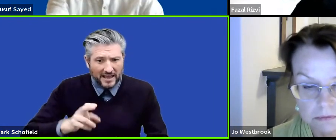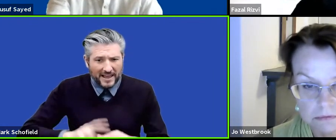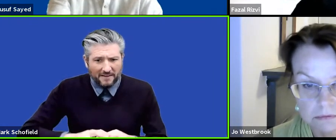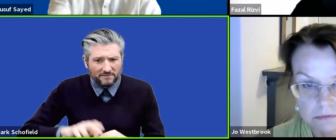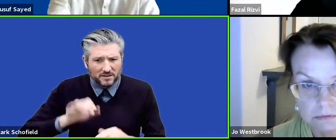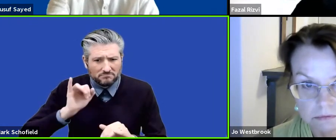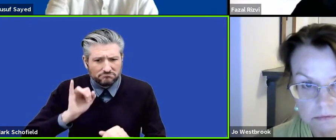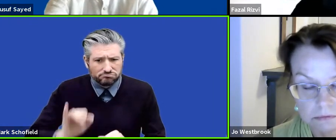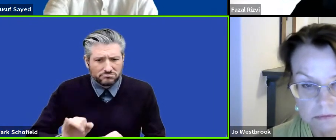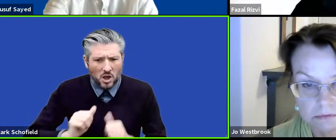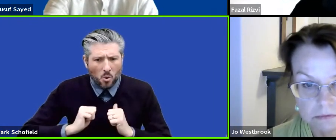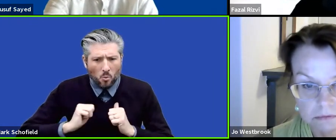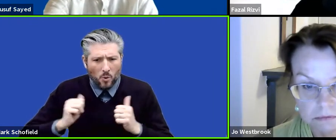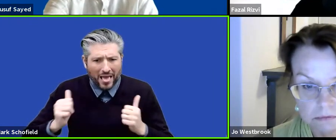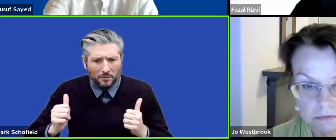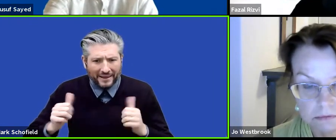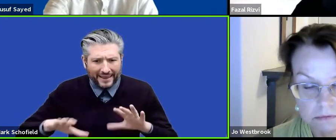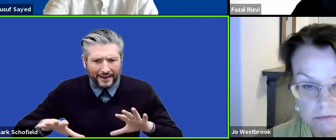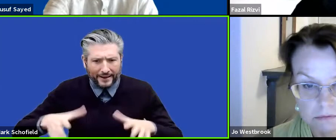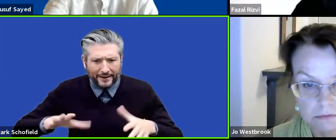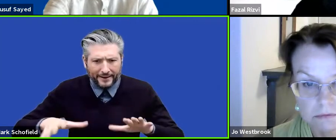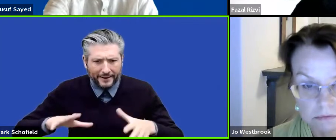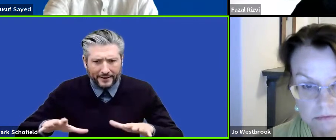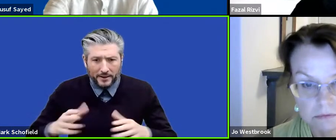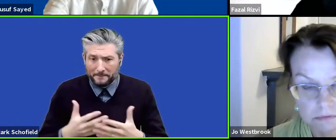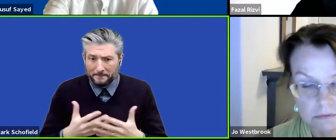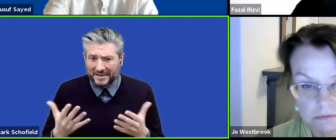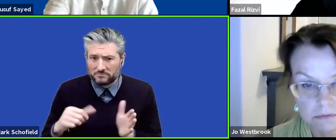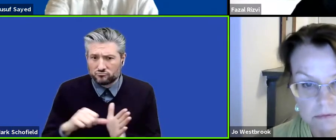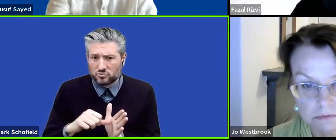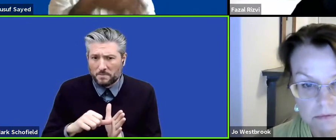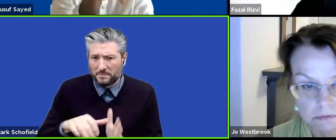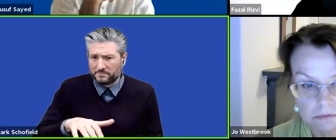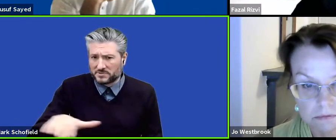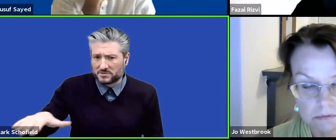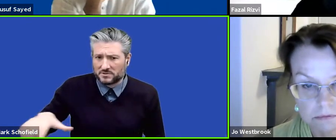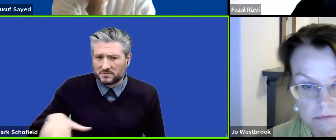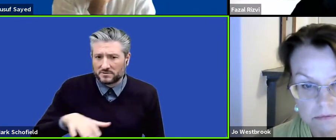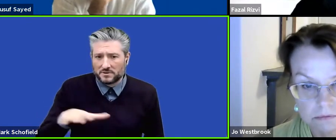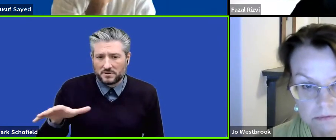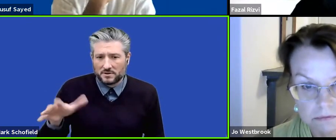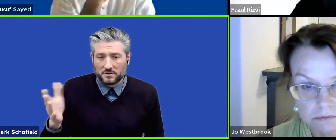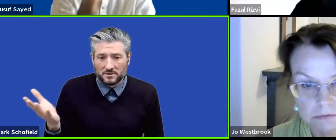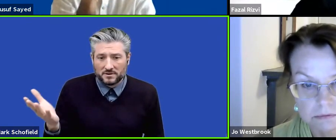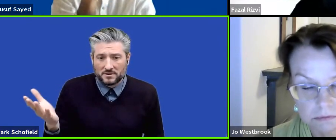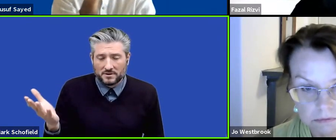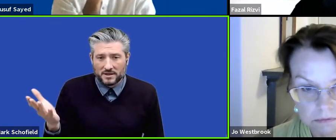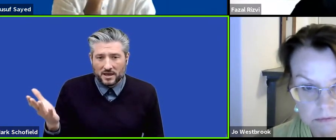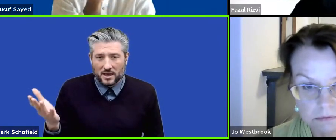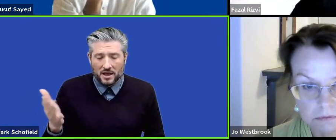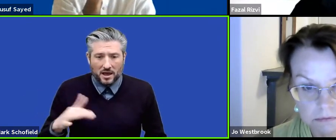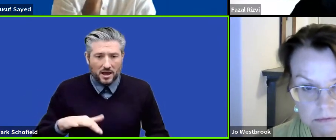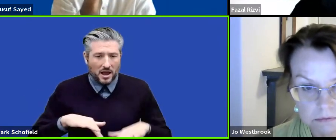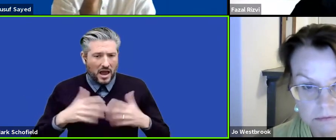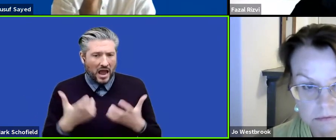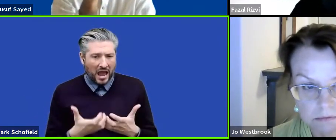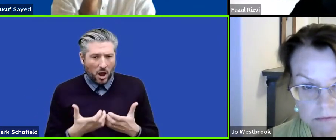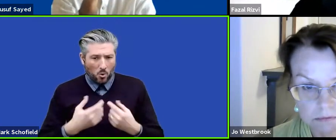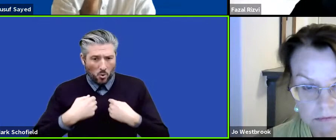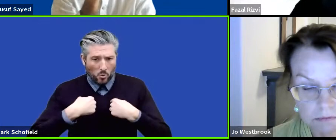deep emotional and social problems. So exactly how we look at it is going to